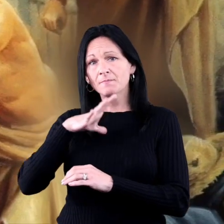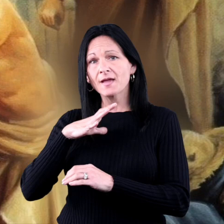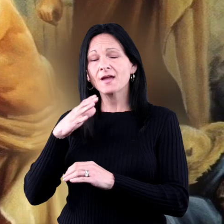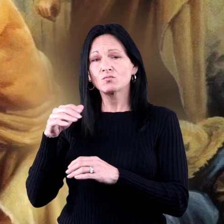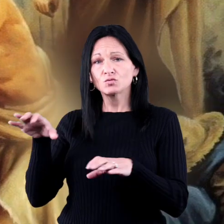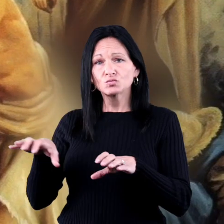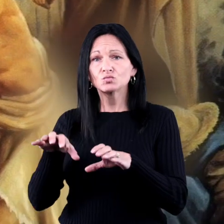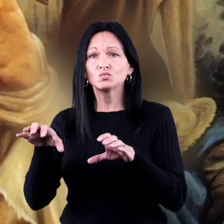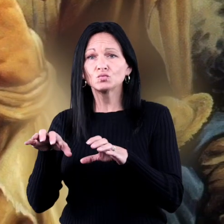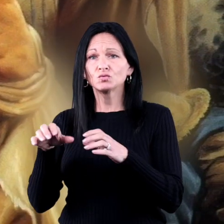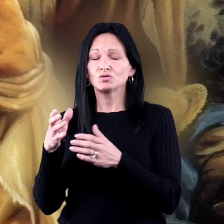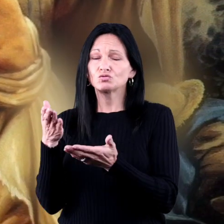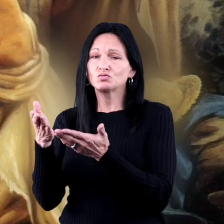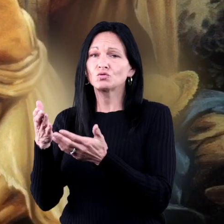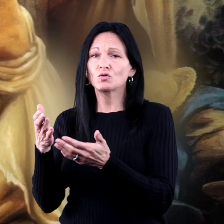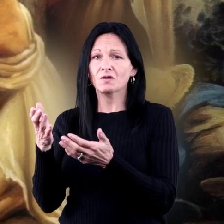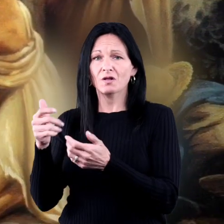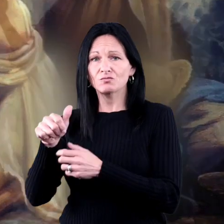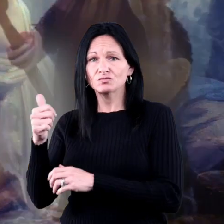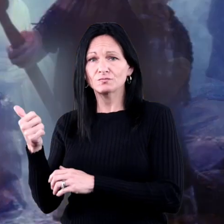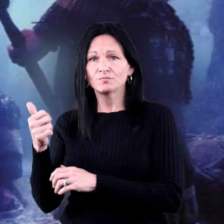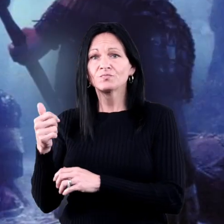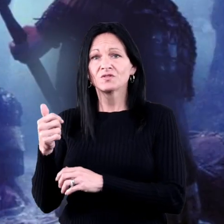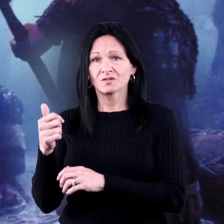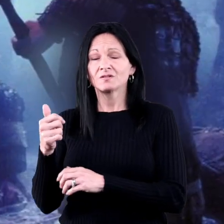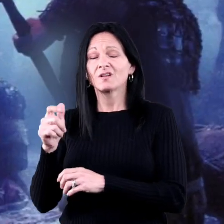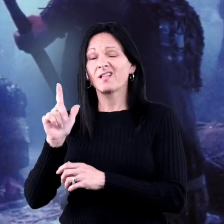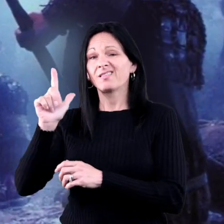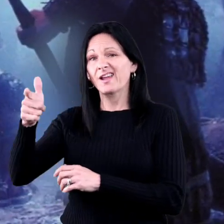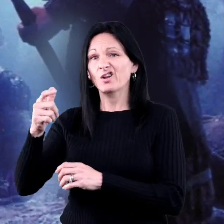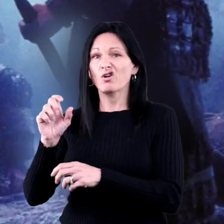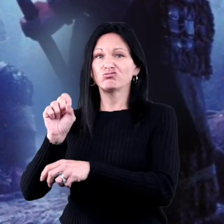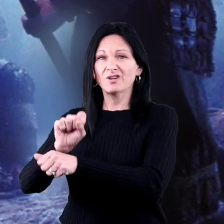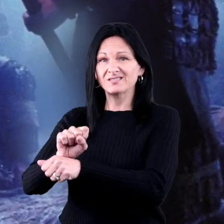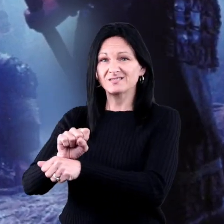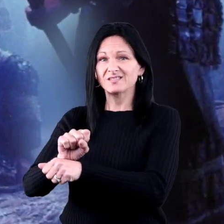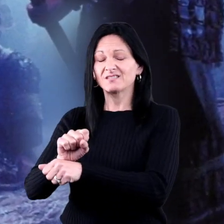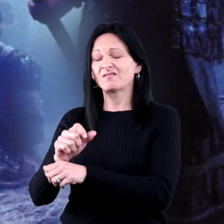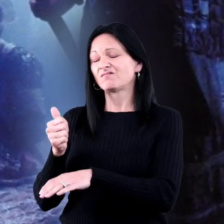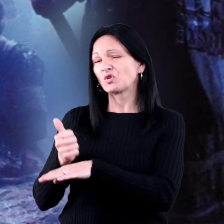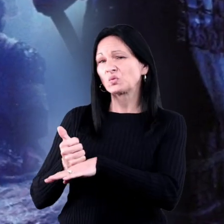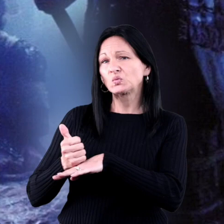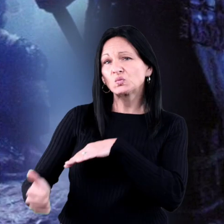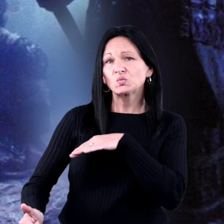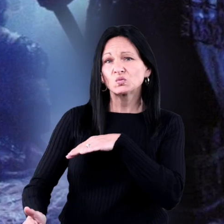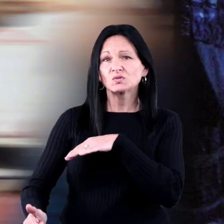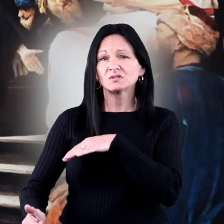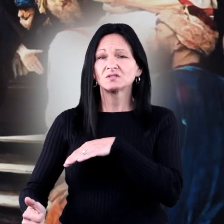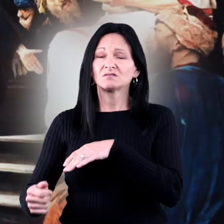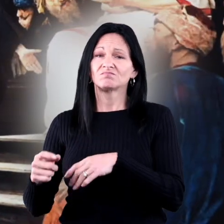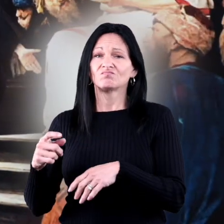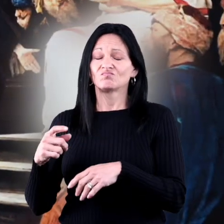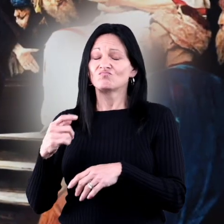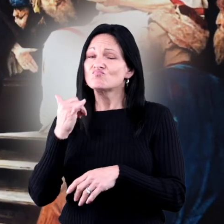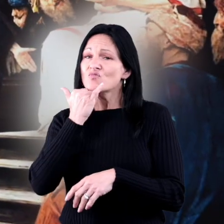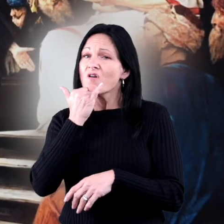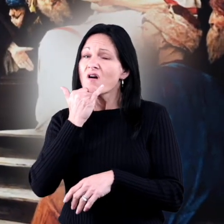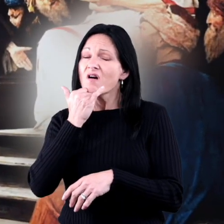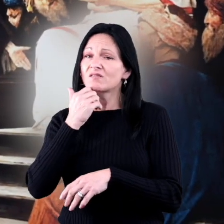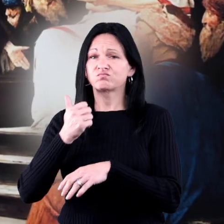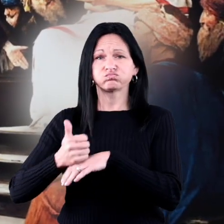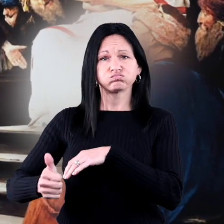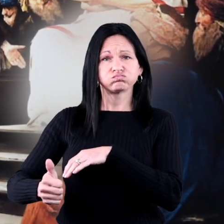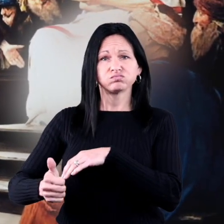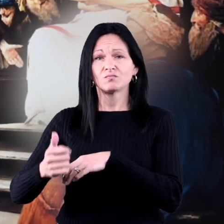the man who went about doing good and serving others, would be illegally arrested, falsely accused, and wrongly convicted